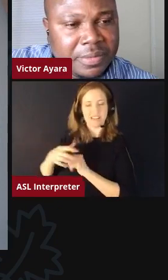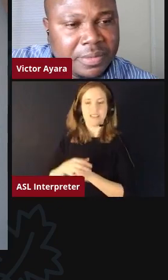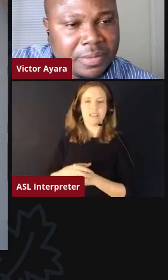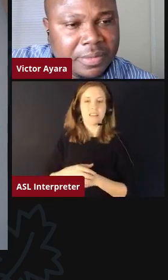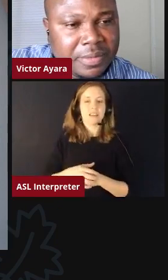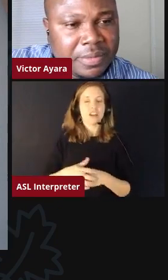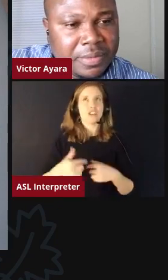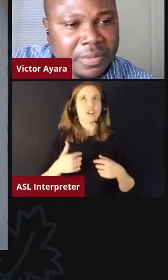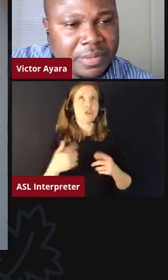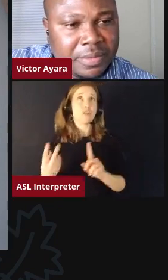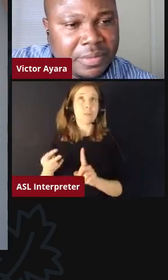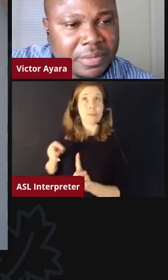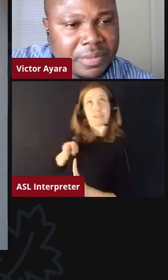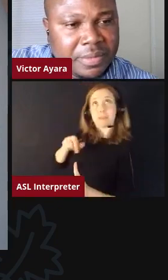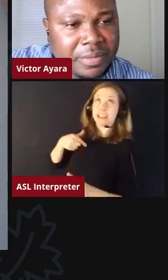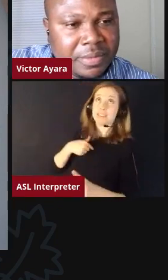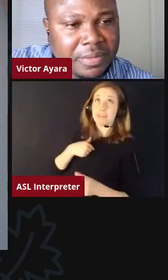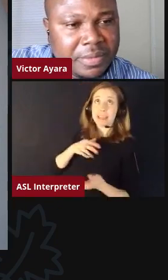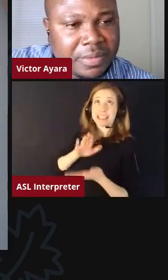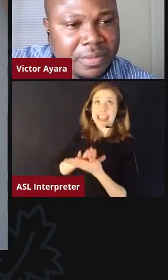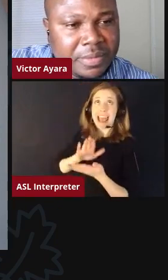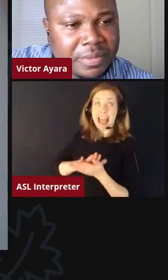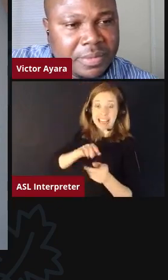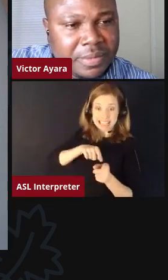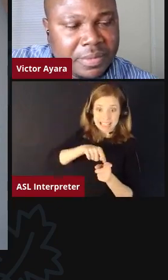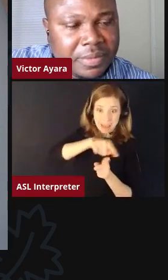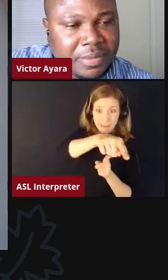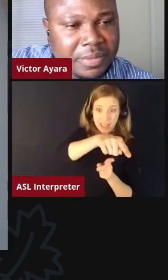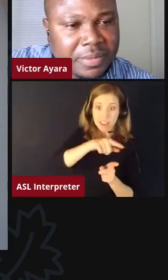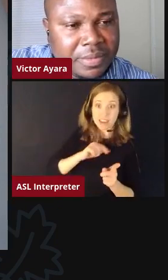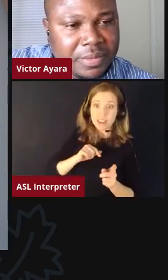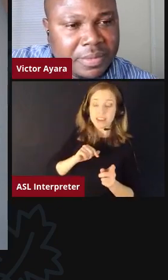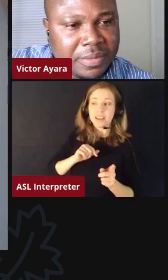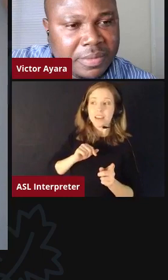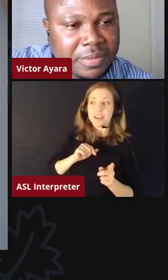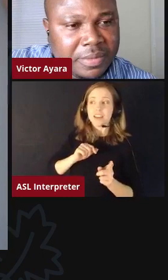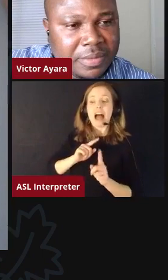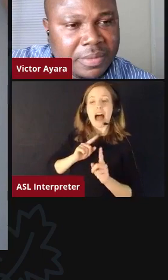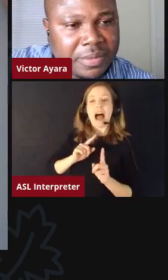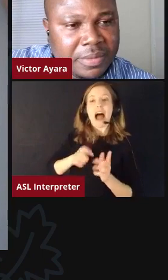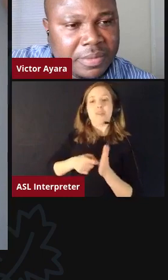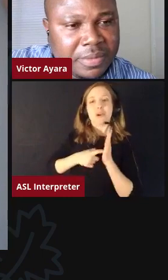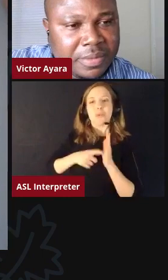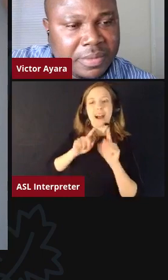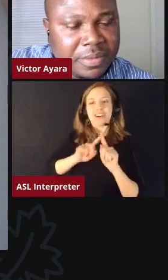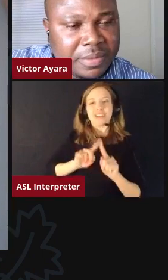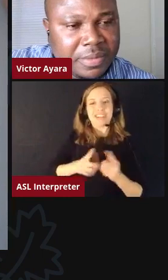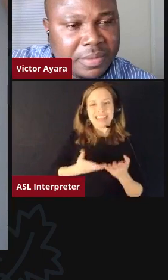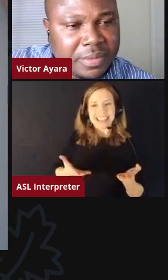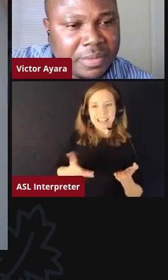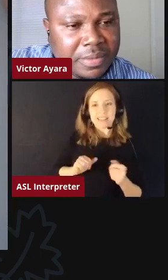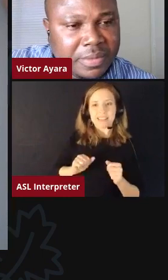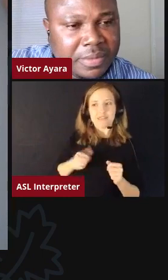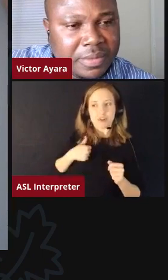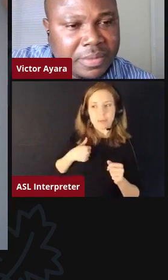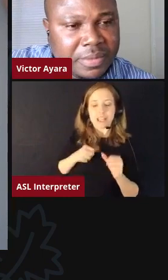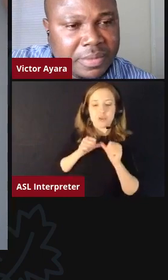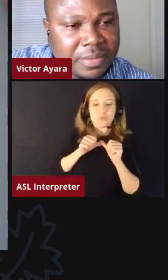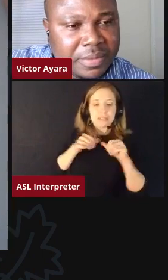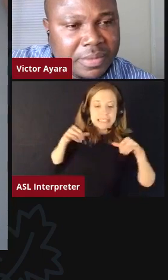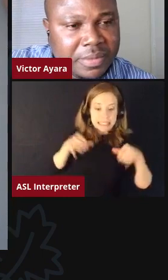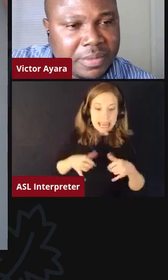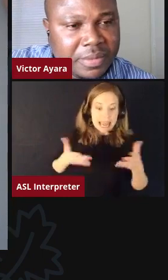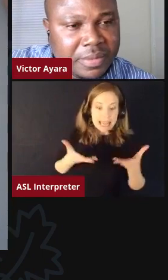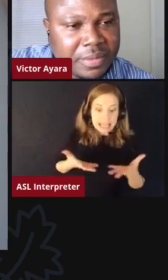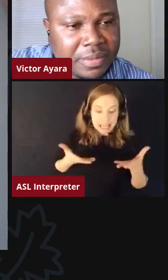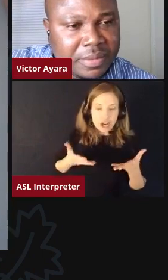requirements from myself to keep staying in academia, and we have to make sure that we're working together to make sure